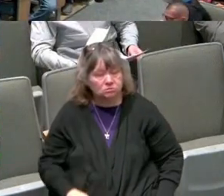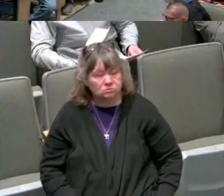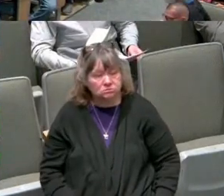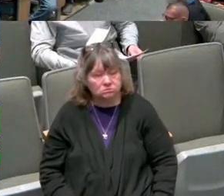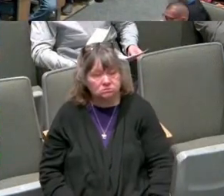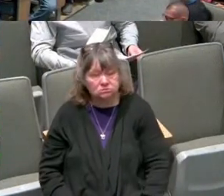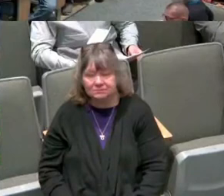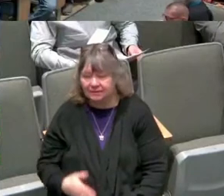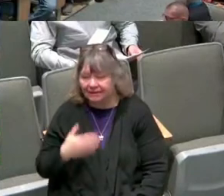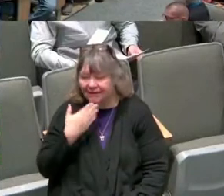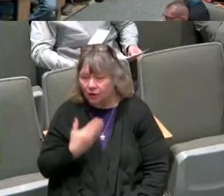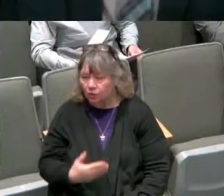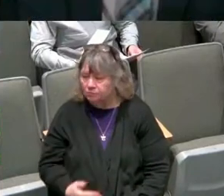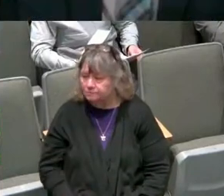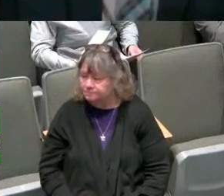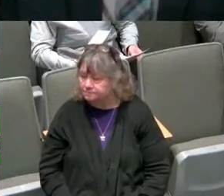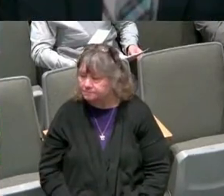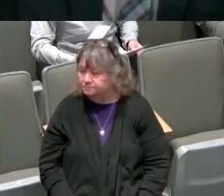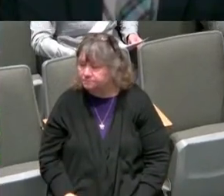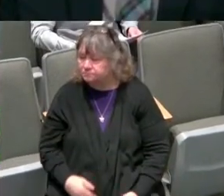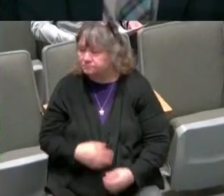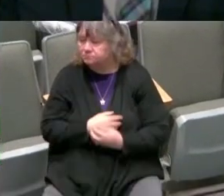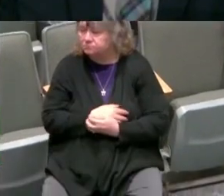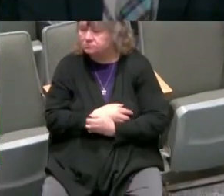zero thank you